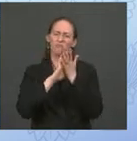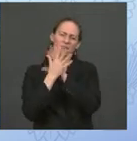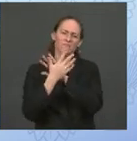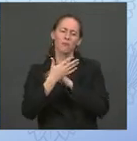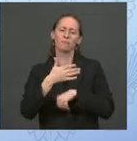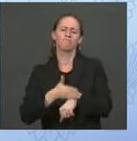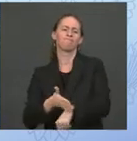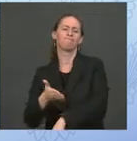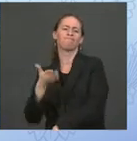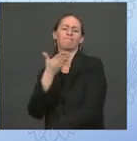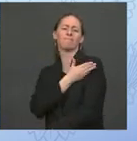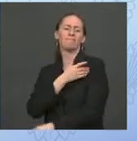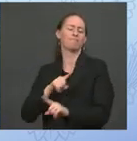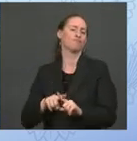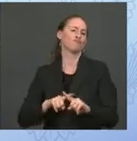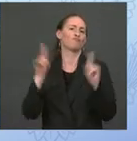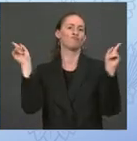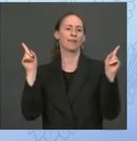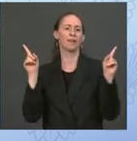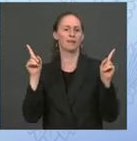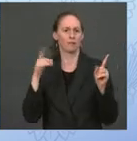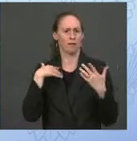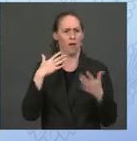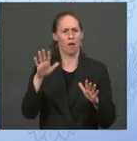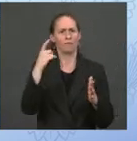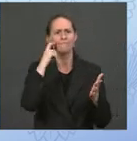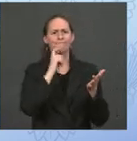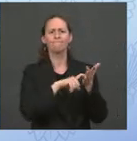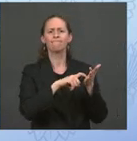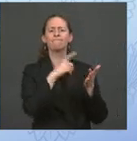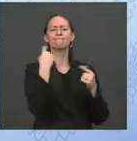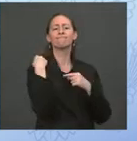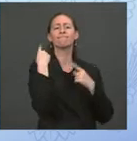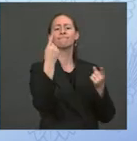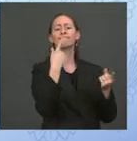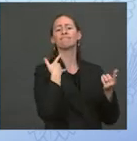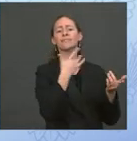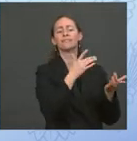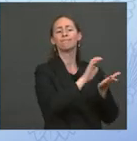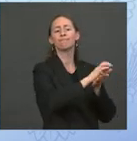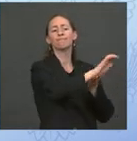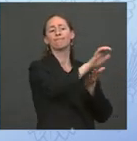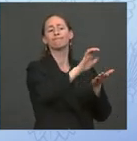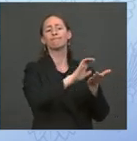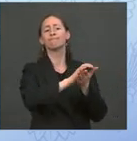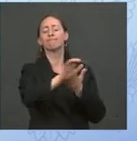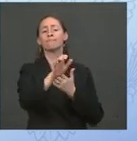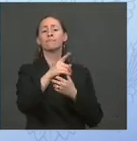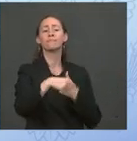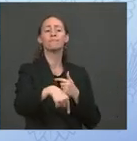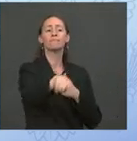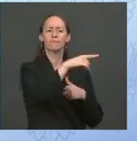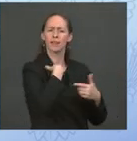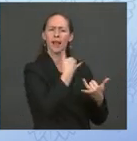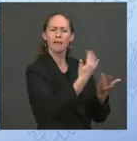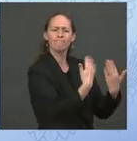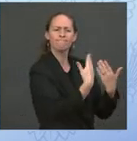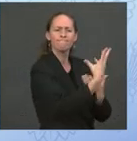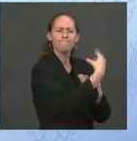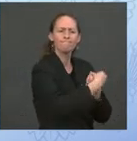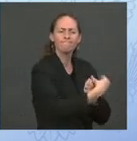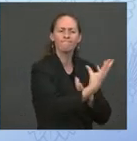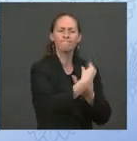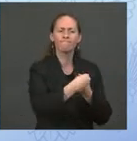face of marginalization, teachers build classrooms that include and encourage all students to learn and grow.